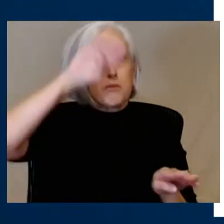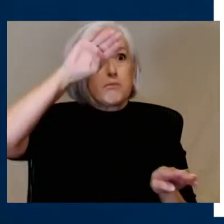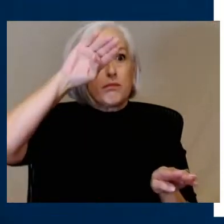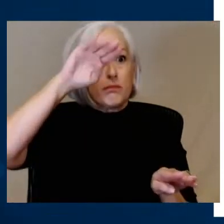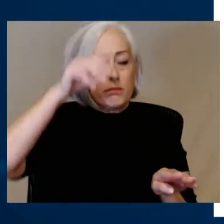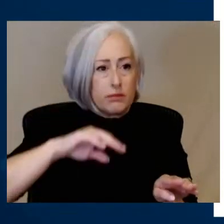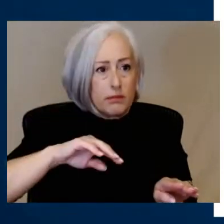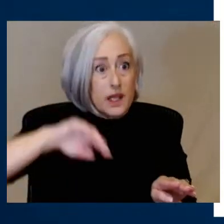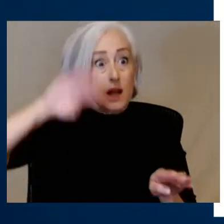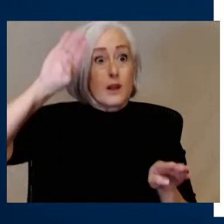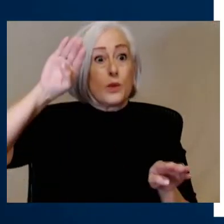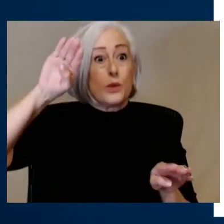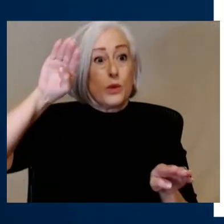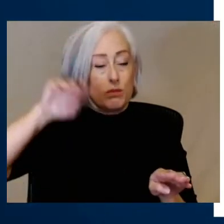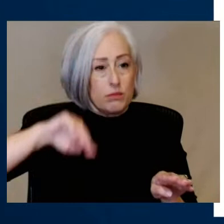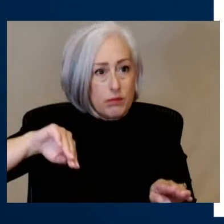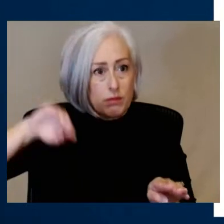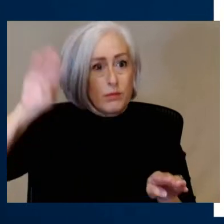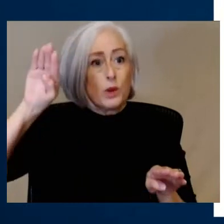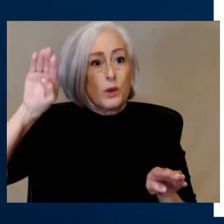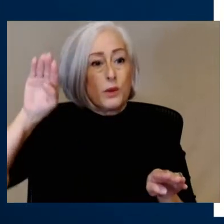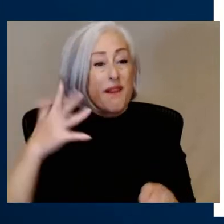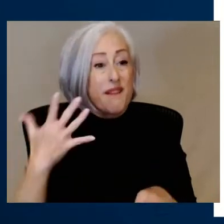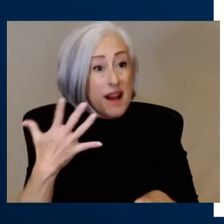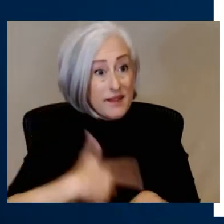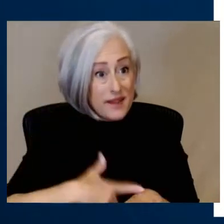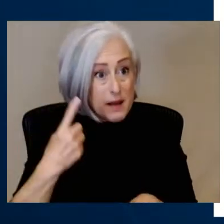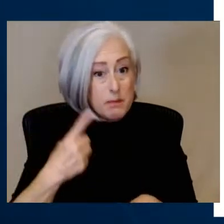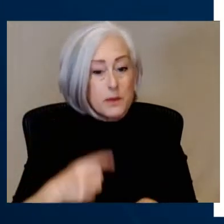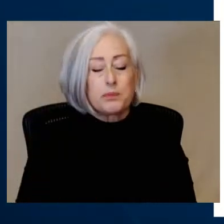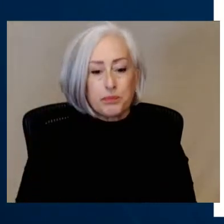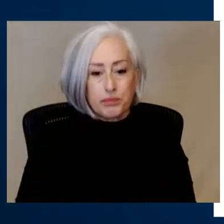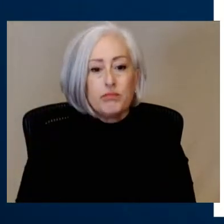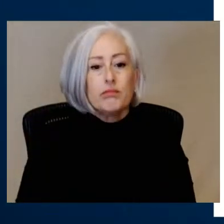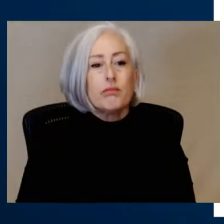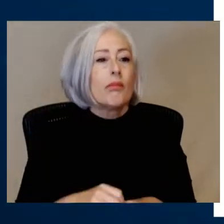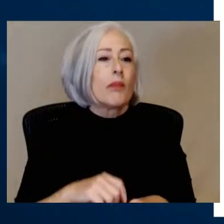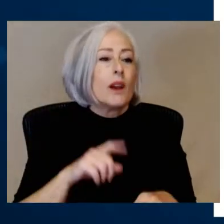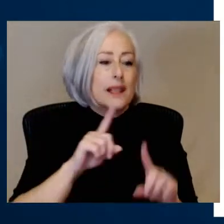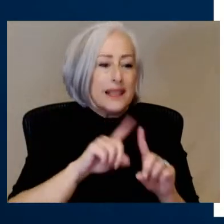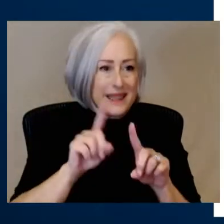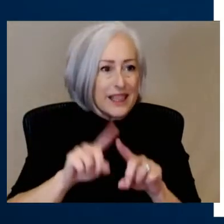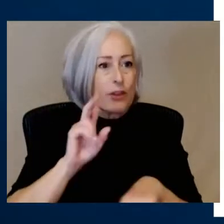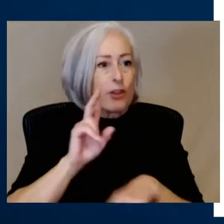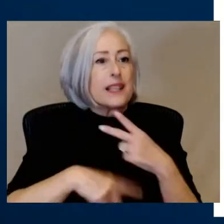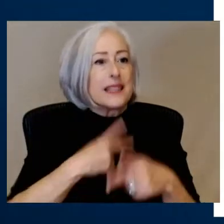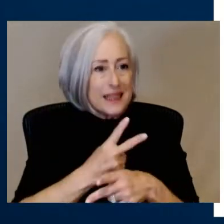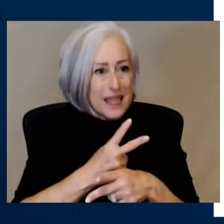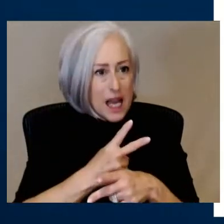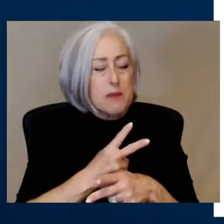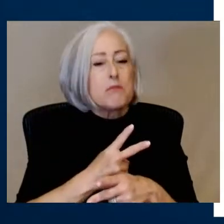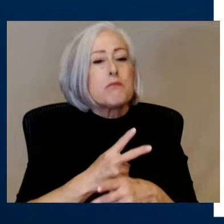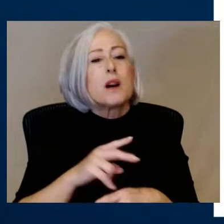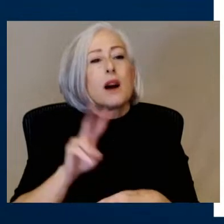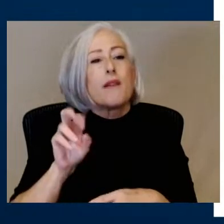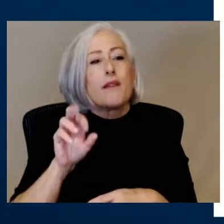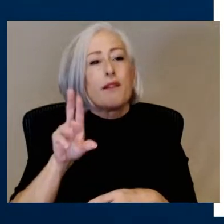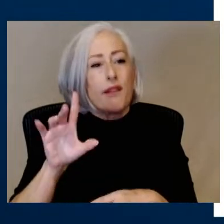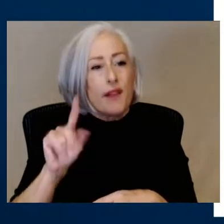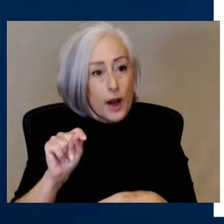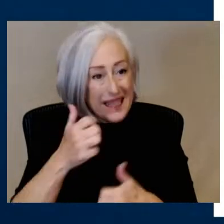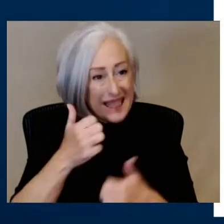maybe it was 1. But each of those were different types of variant: the original strain, the Alpha strain, the Delta strain, the Omicron strain. If you look